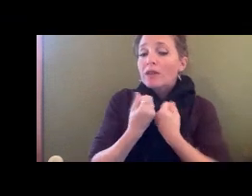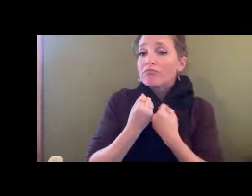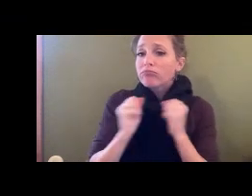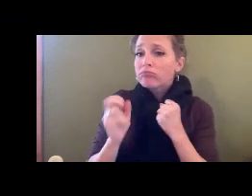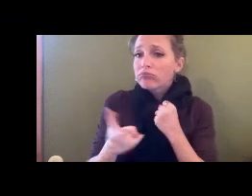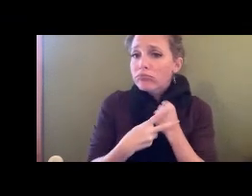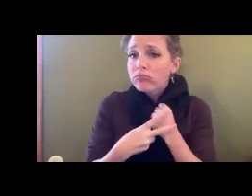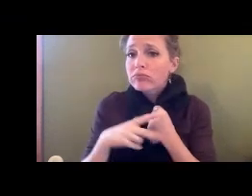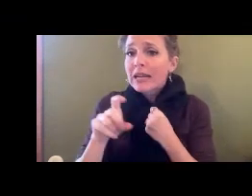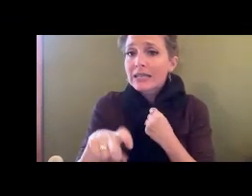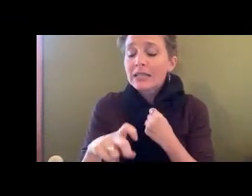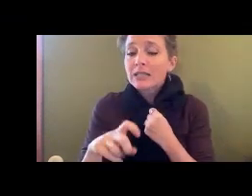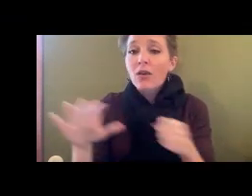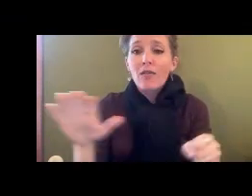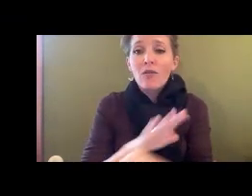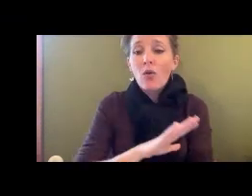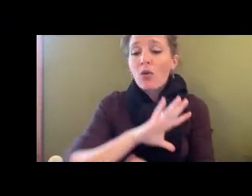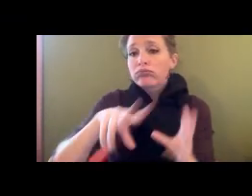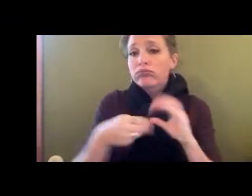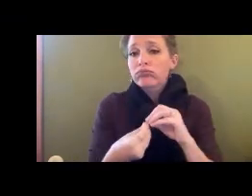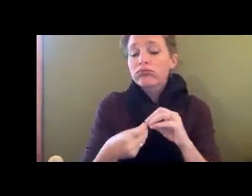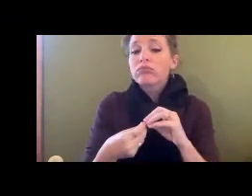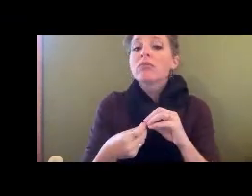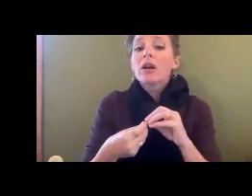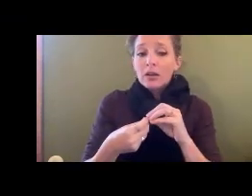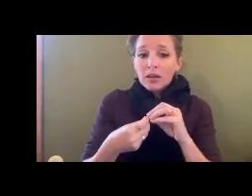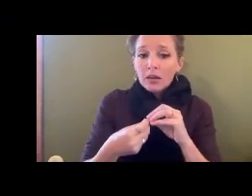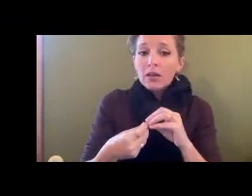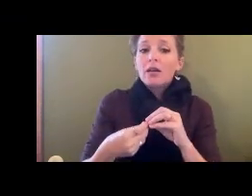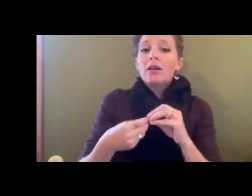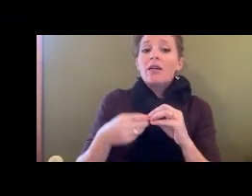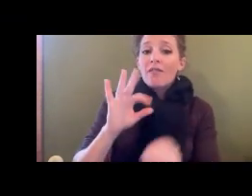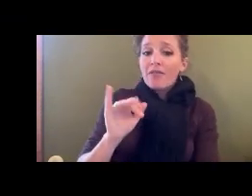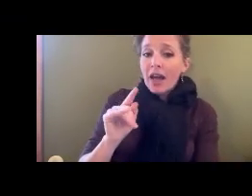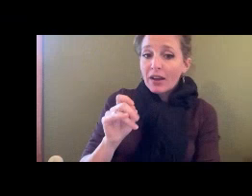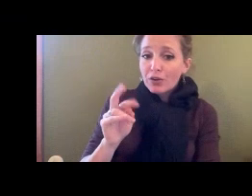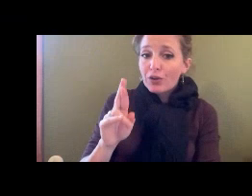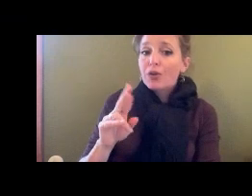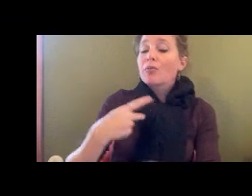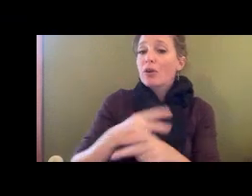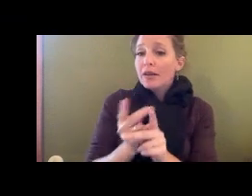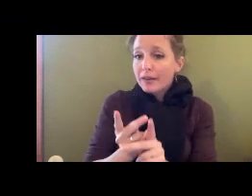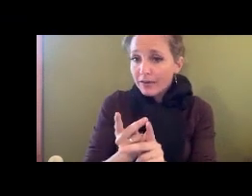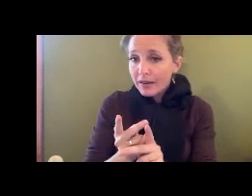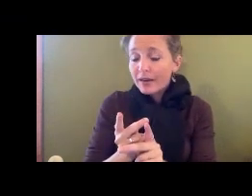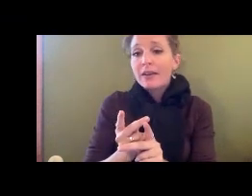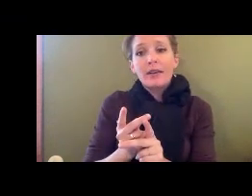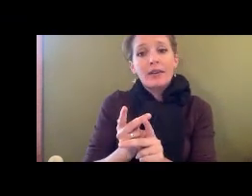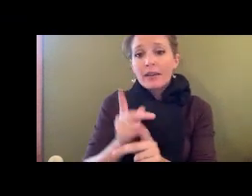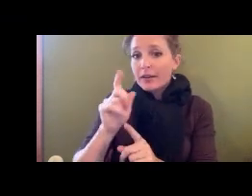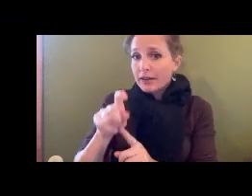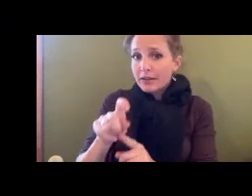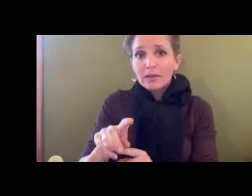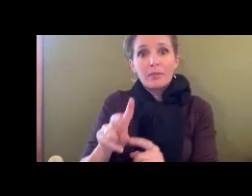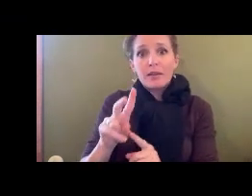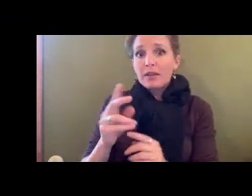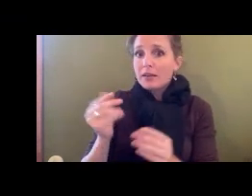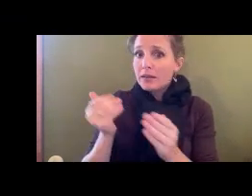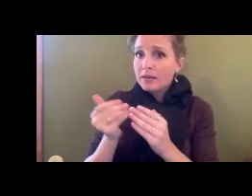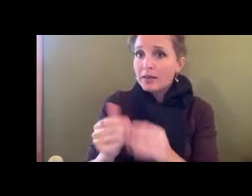total factor productivity needs to grow at 2%. So we're falling well far behind that. So why